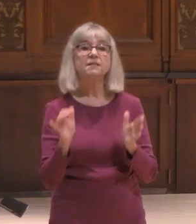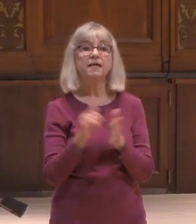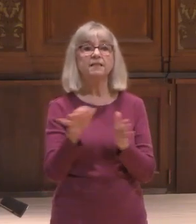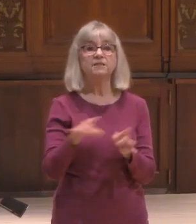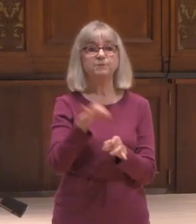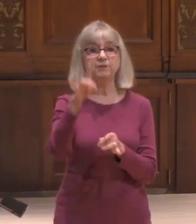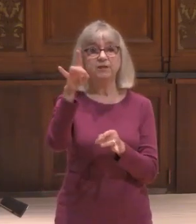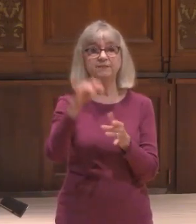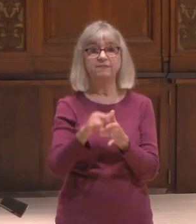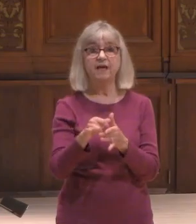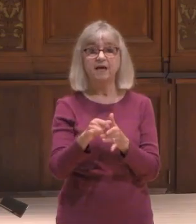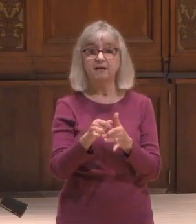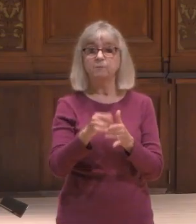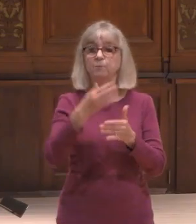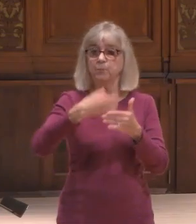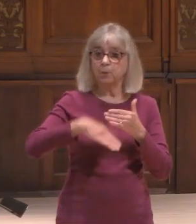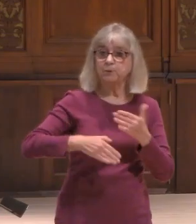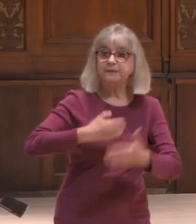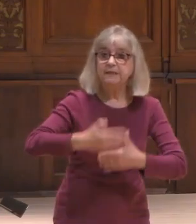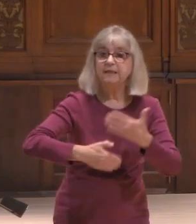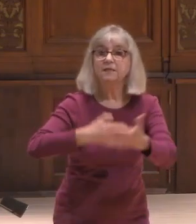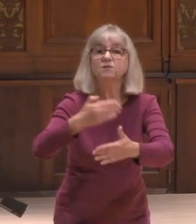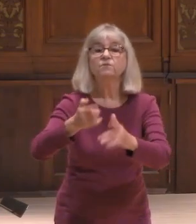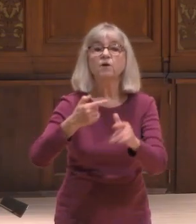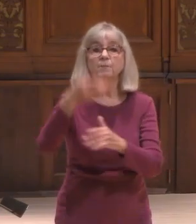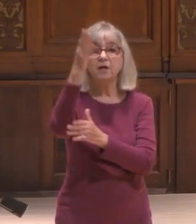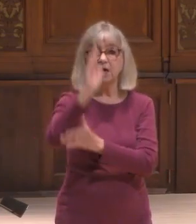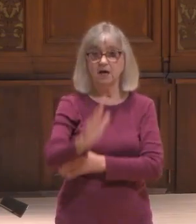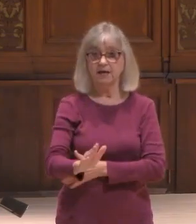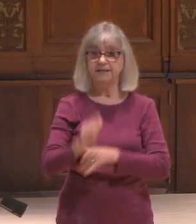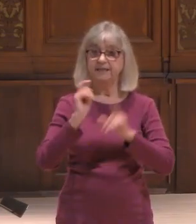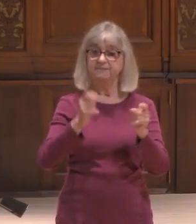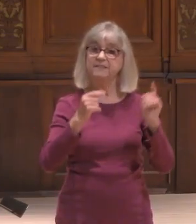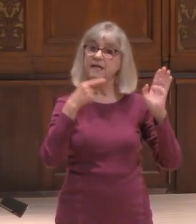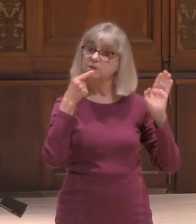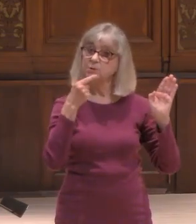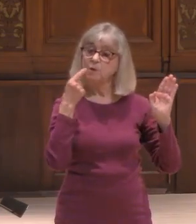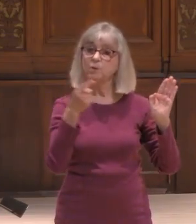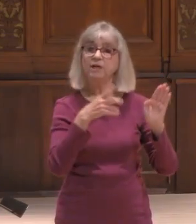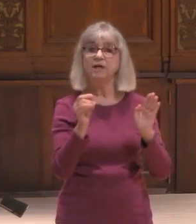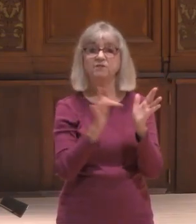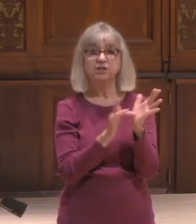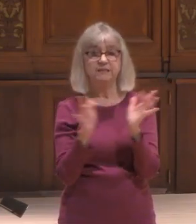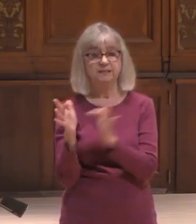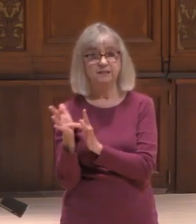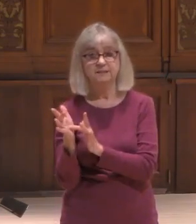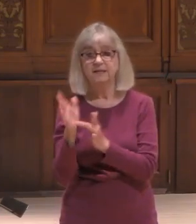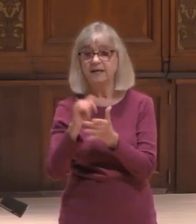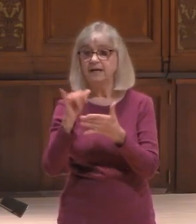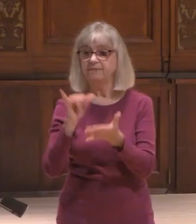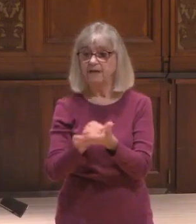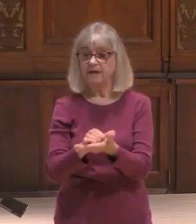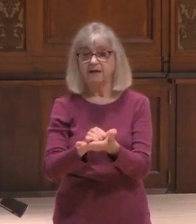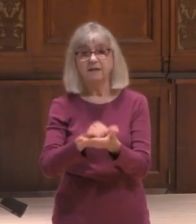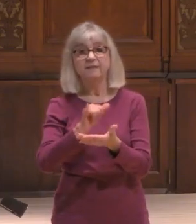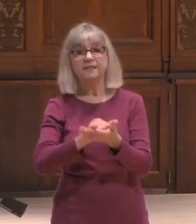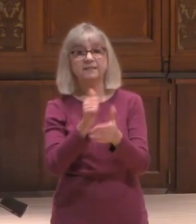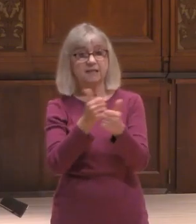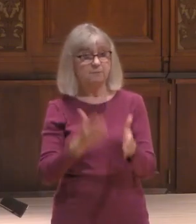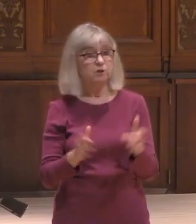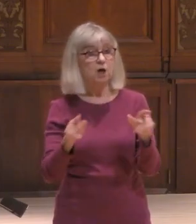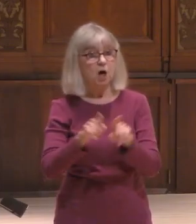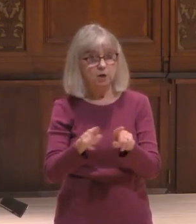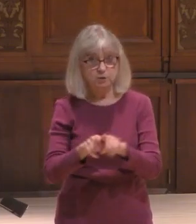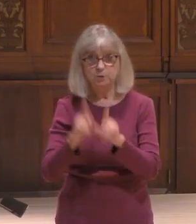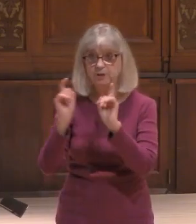Spirit which proceeds from God will give them testimony of Jesus, and that the disciples also would give